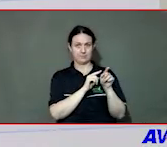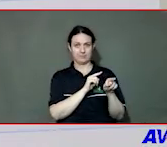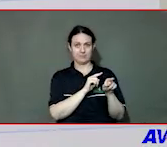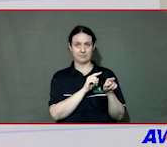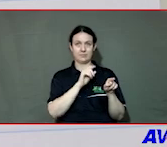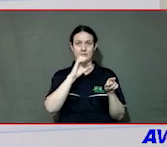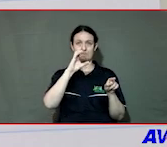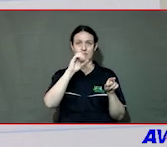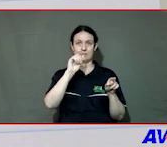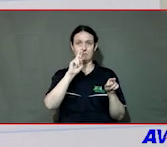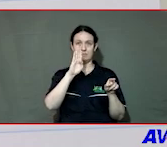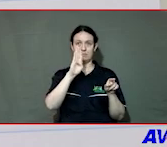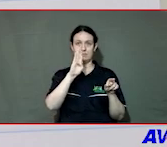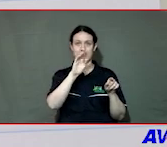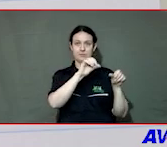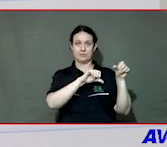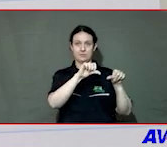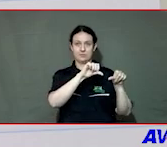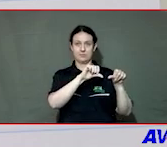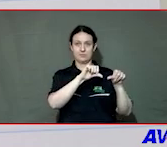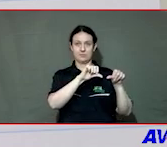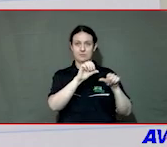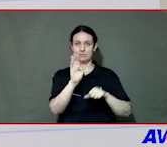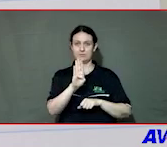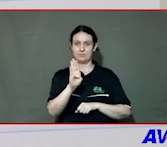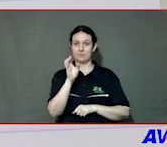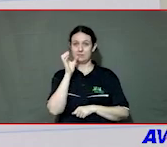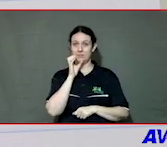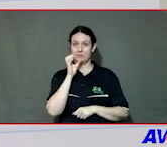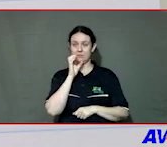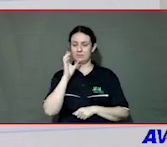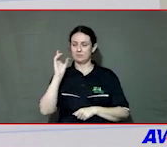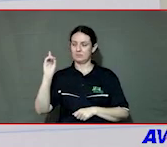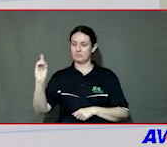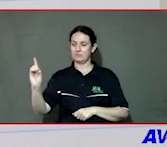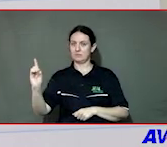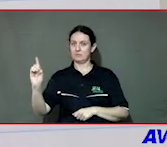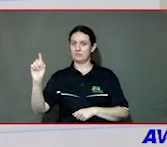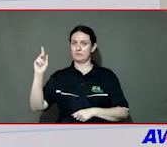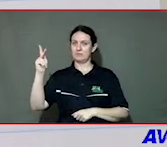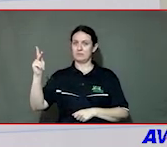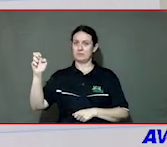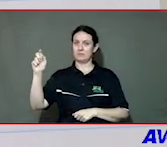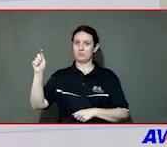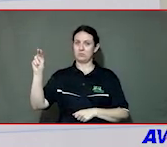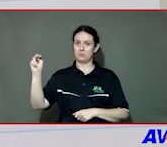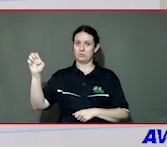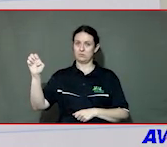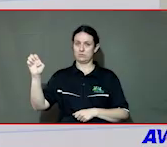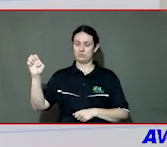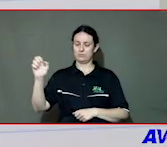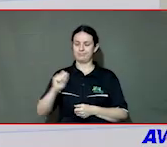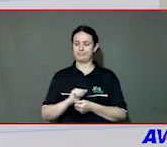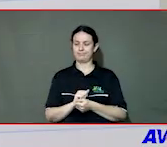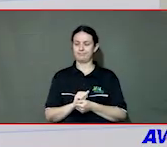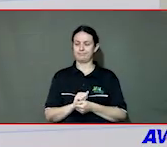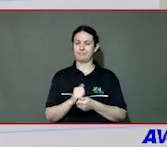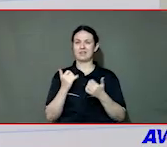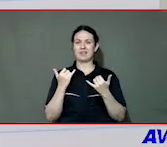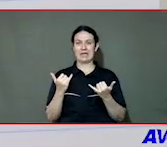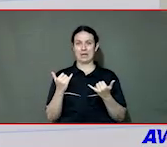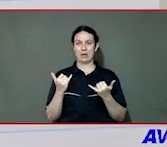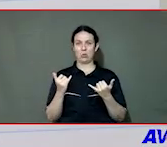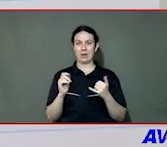carboxylic acid, B, alcohol, D, ketone. If they belong